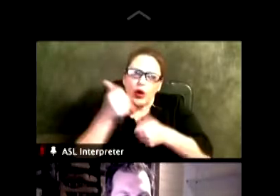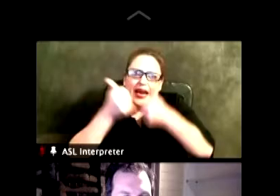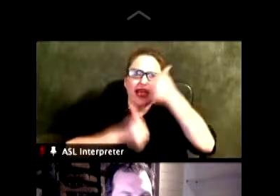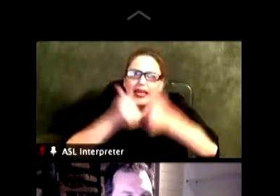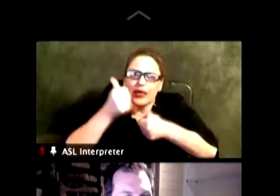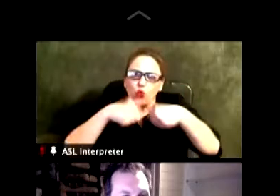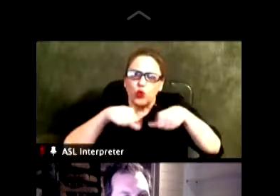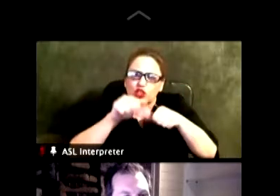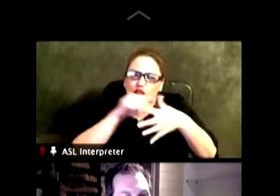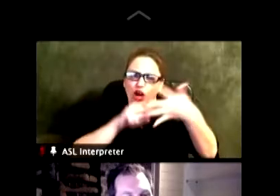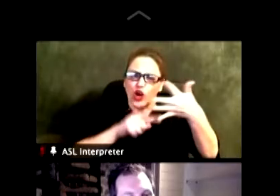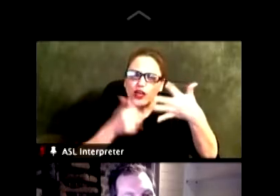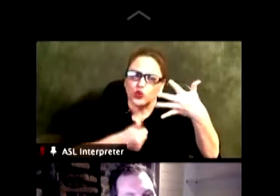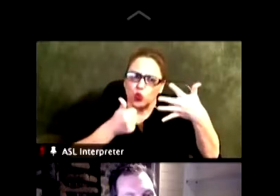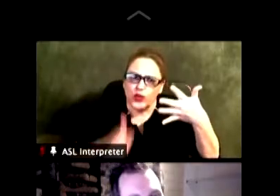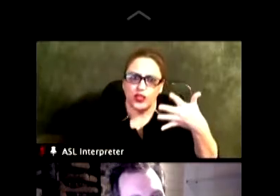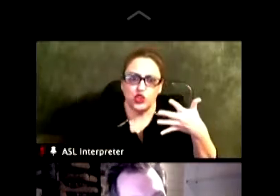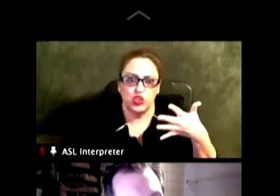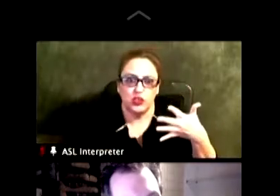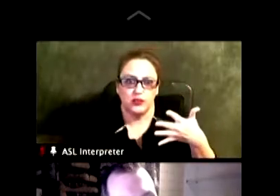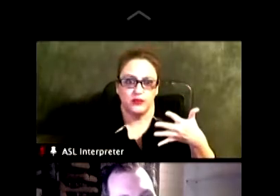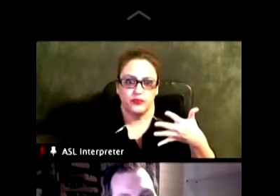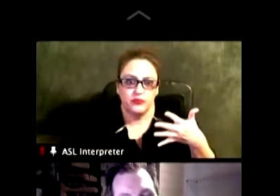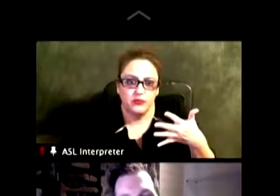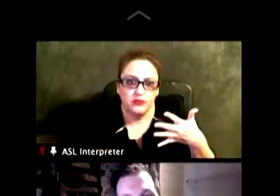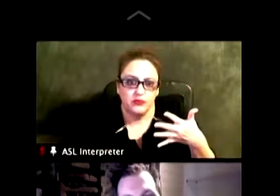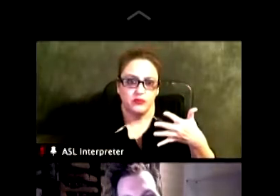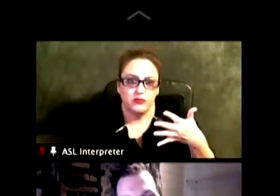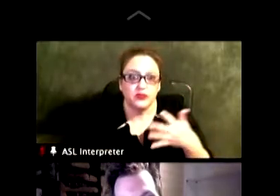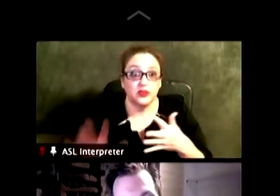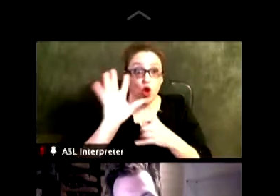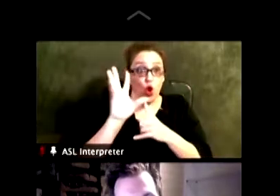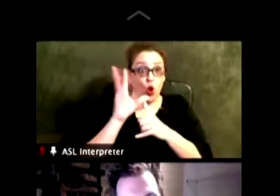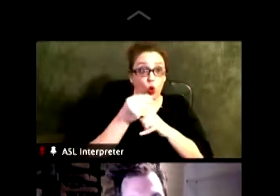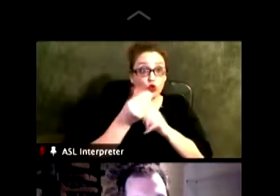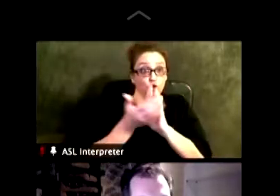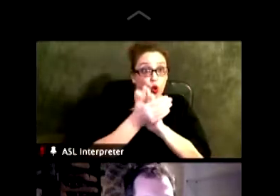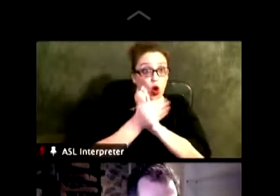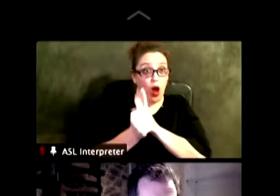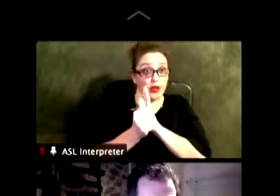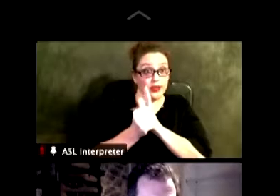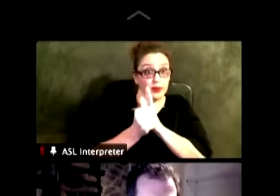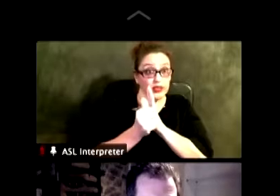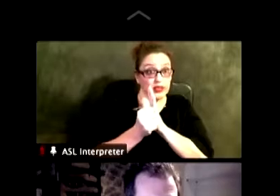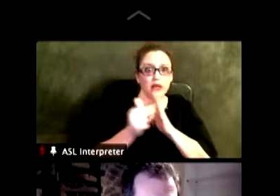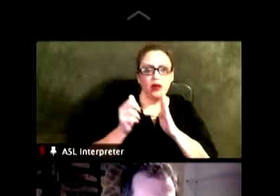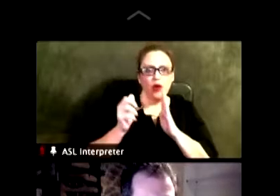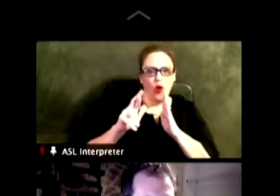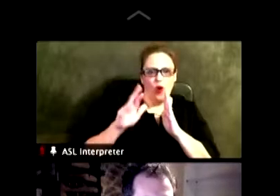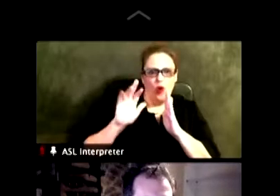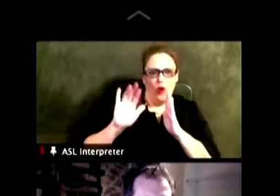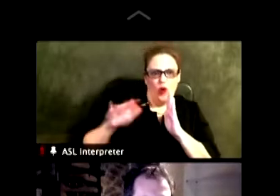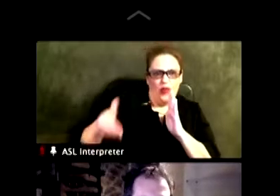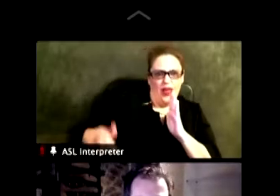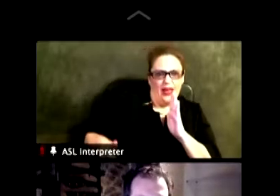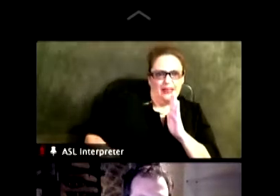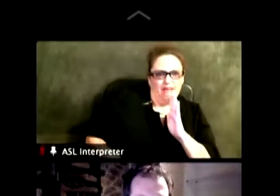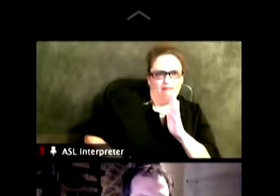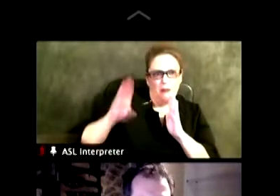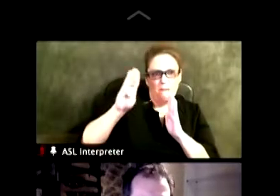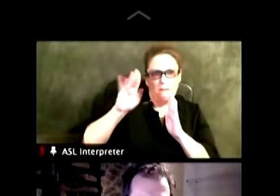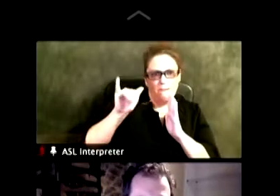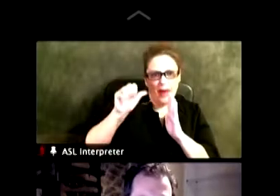following areas? If you think it's cultural competency or implicit bias, please press 1 if you're listening on the phone. If it's